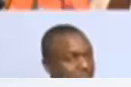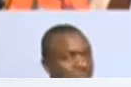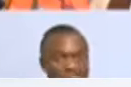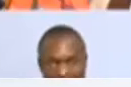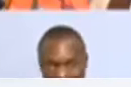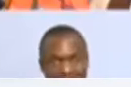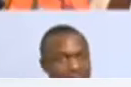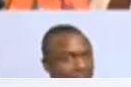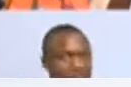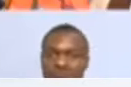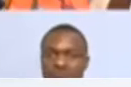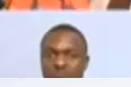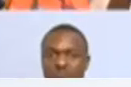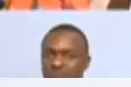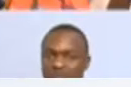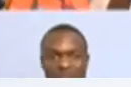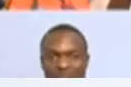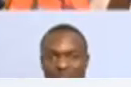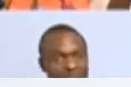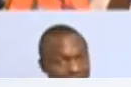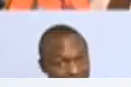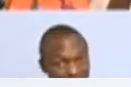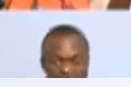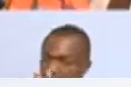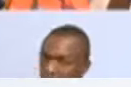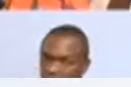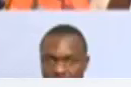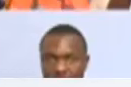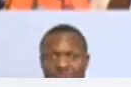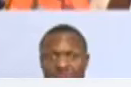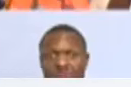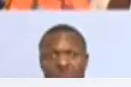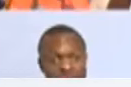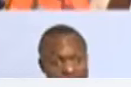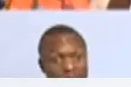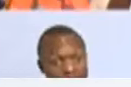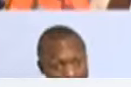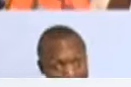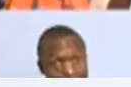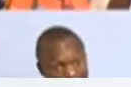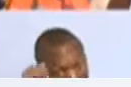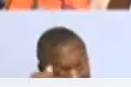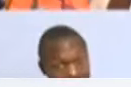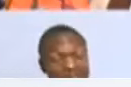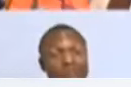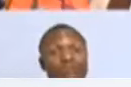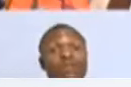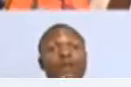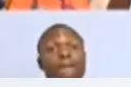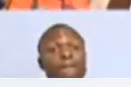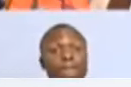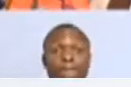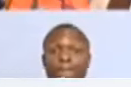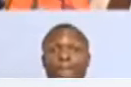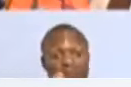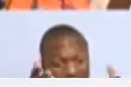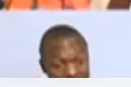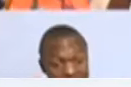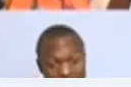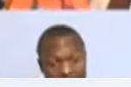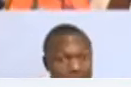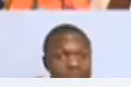that will not do. Absolutely not. But consensus building in this House is the one that should help